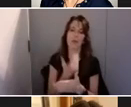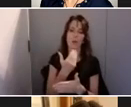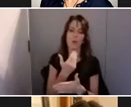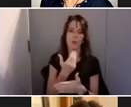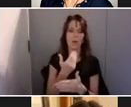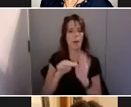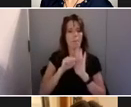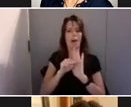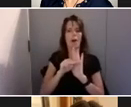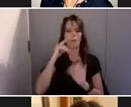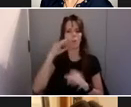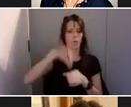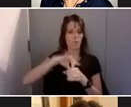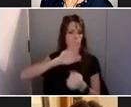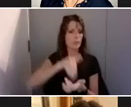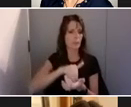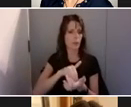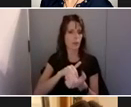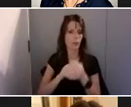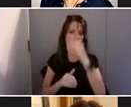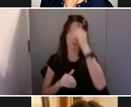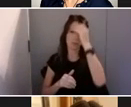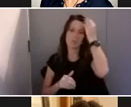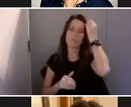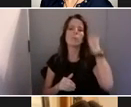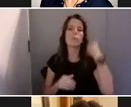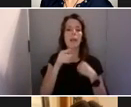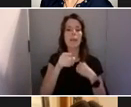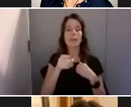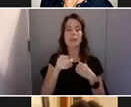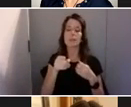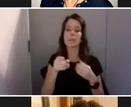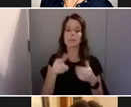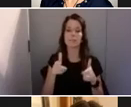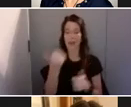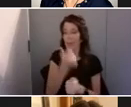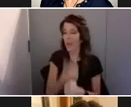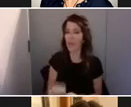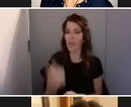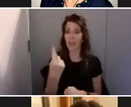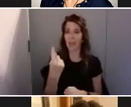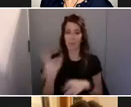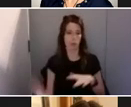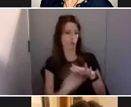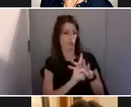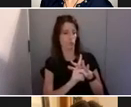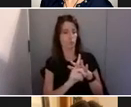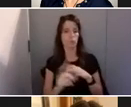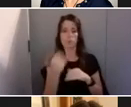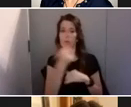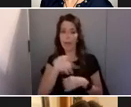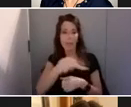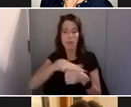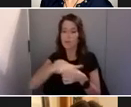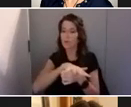model, and this one allows anybody to walk up to any of these